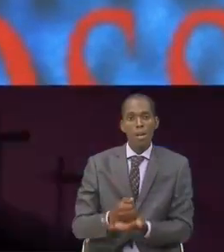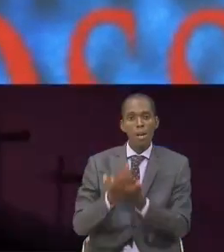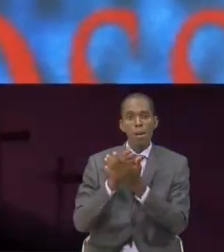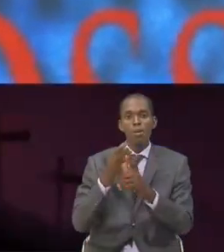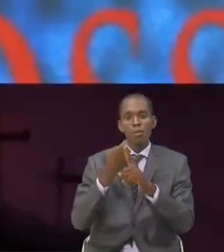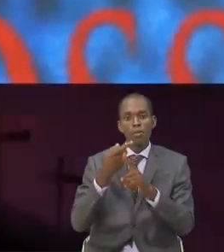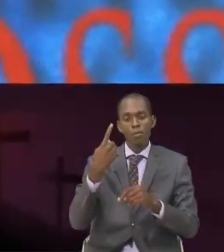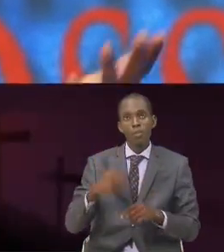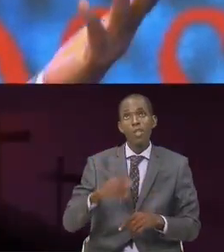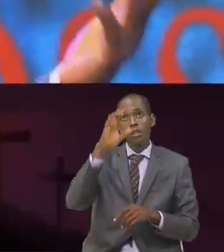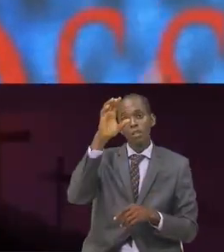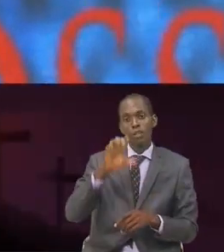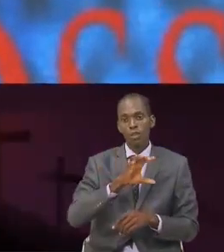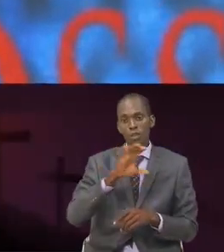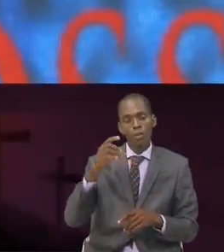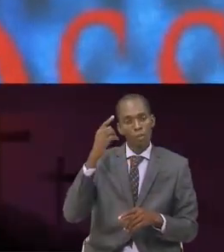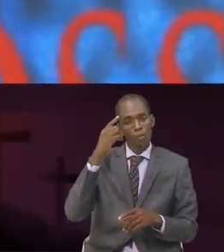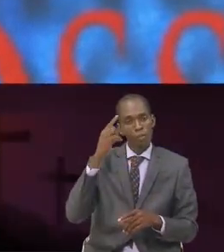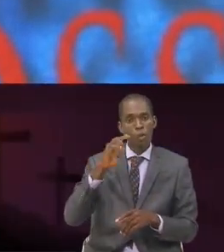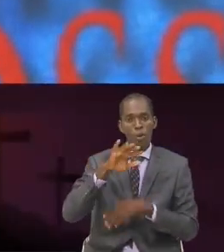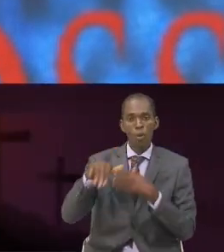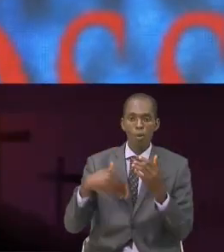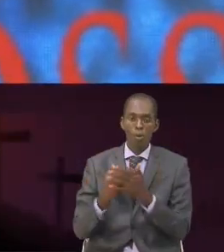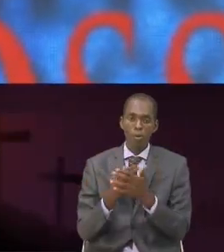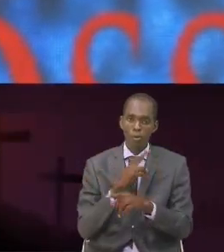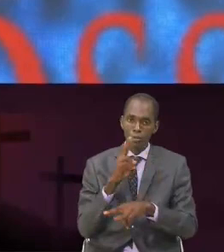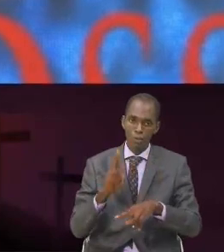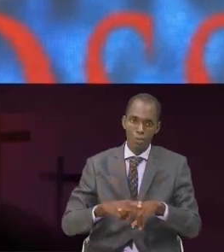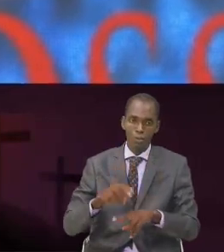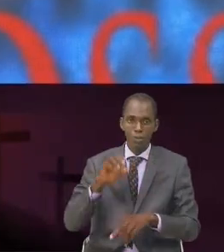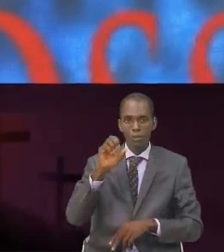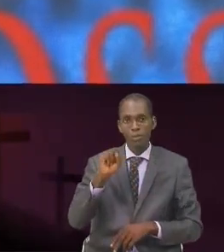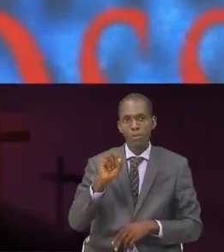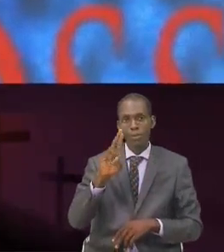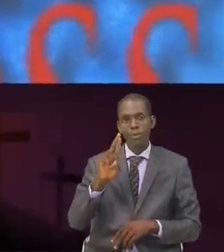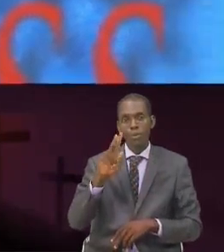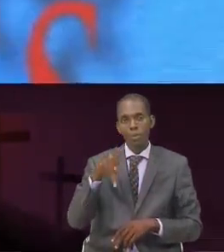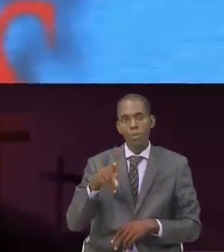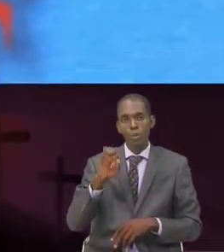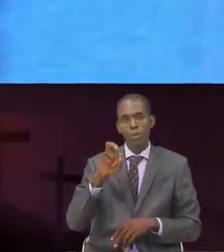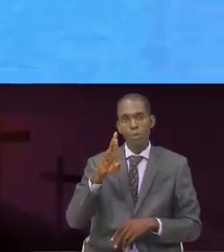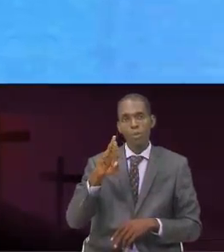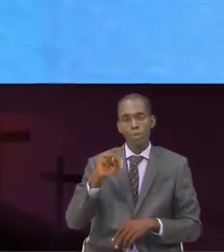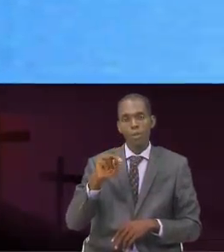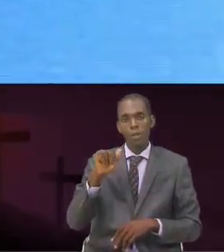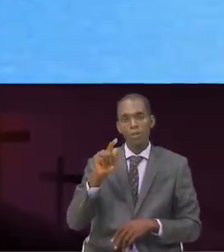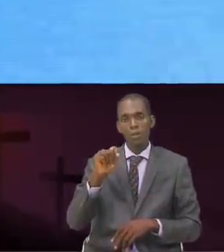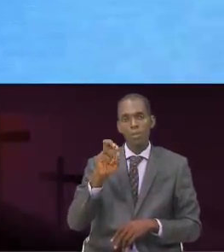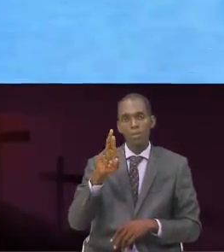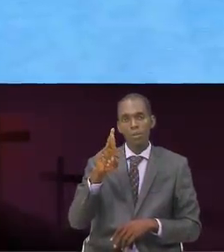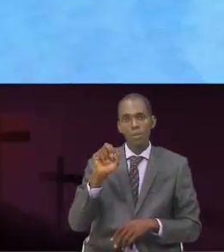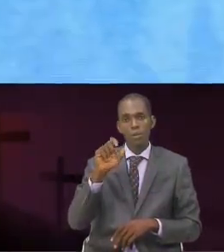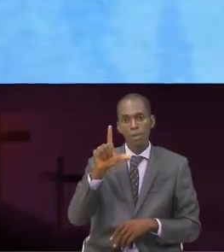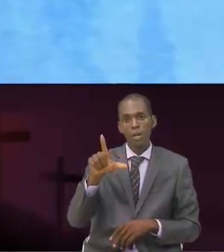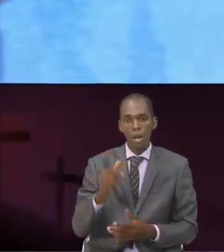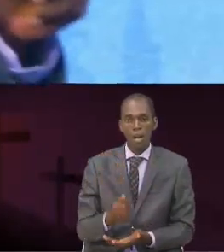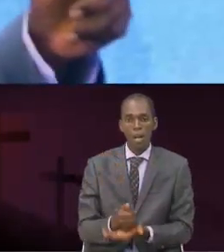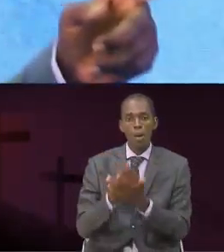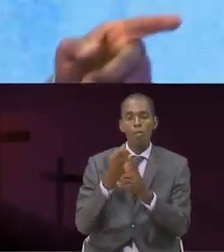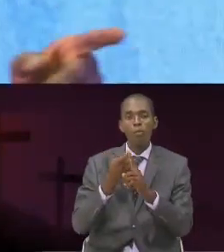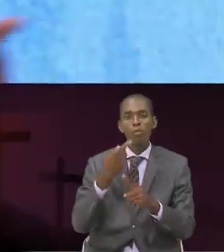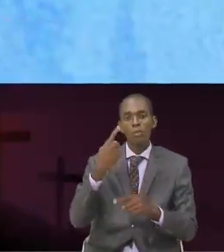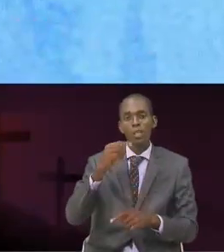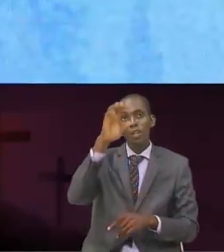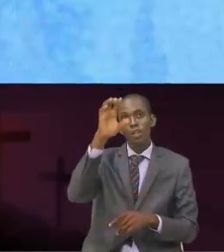help from the cross for all nations. Supernatural help from the